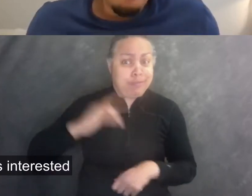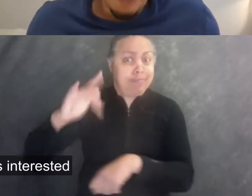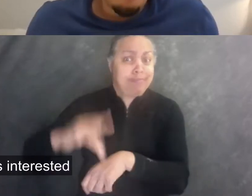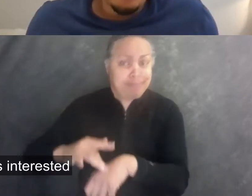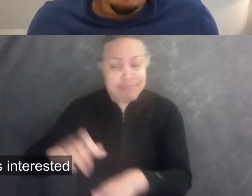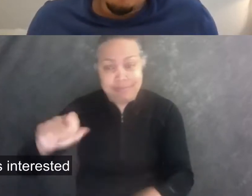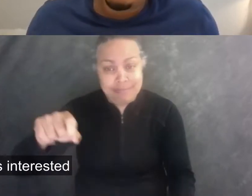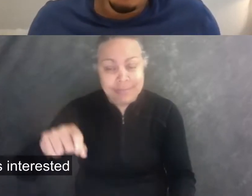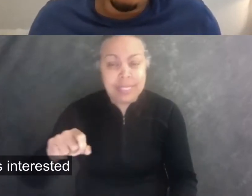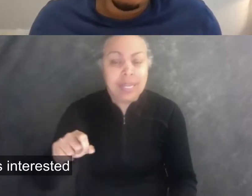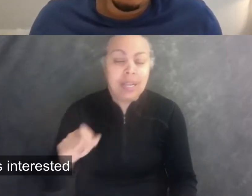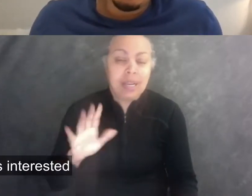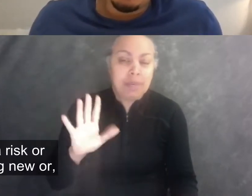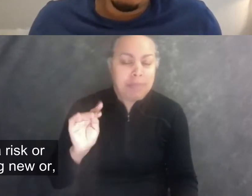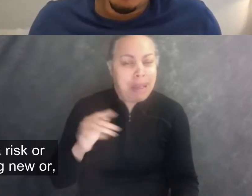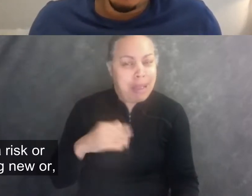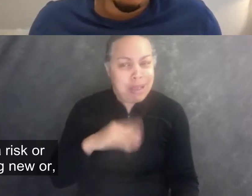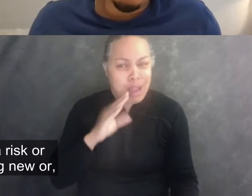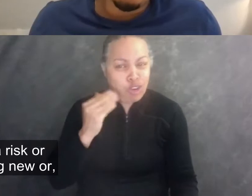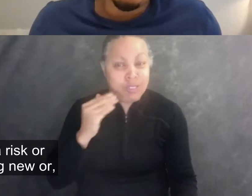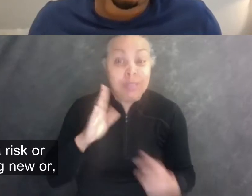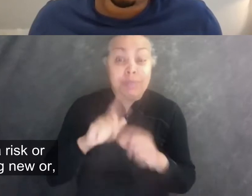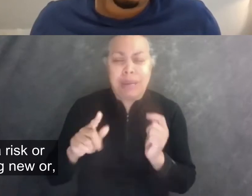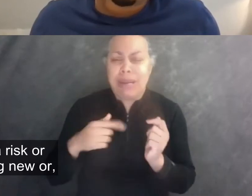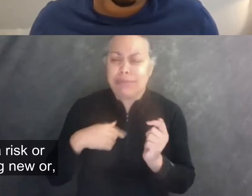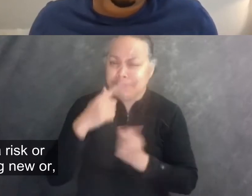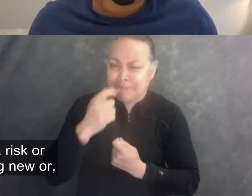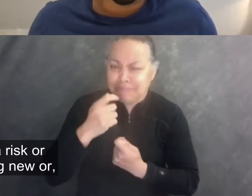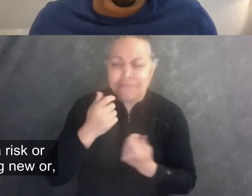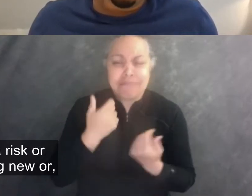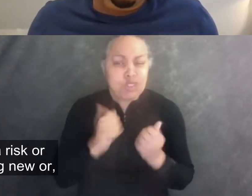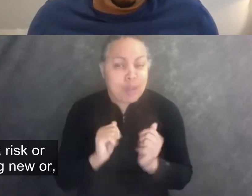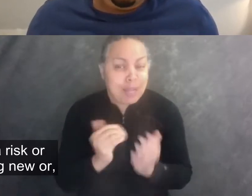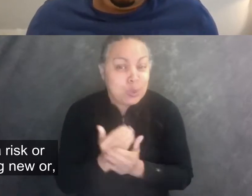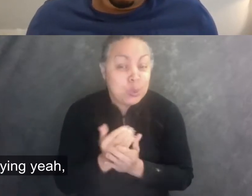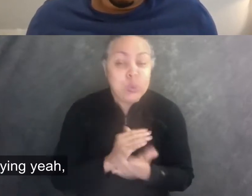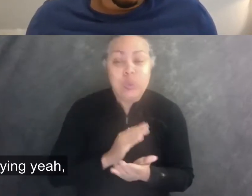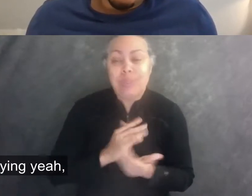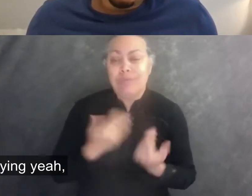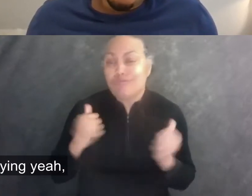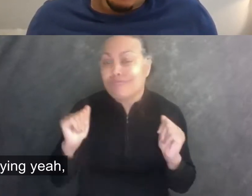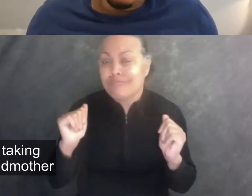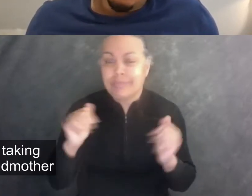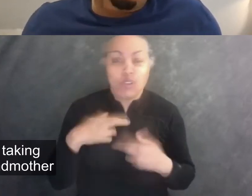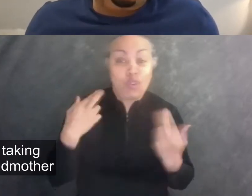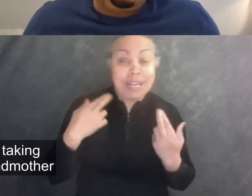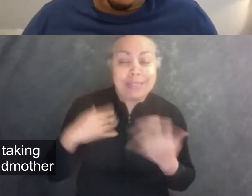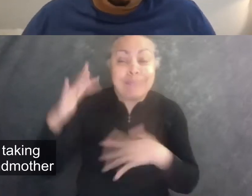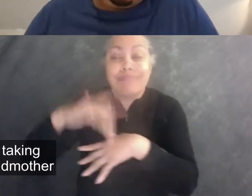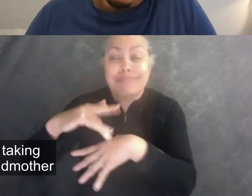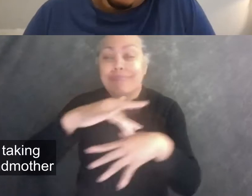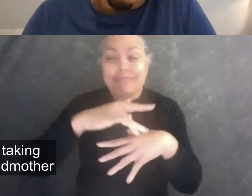But I'm like always interested in like taking a risk or trying something new, or, just saying, yeah, like I've